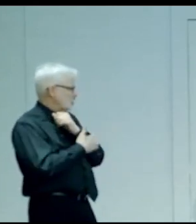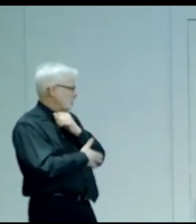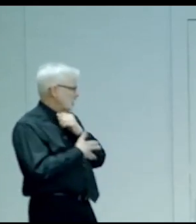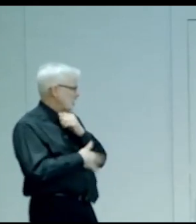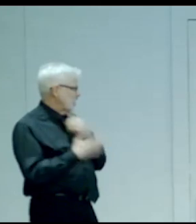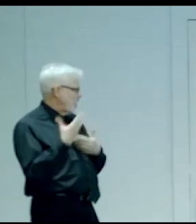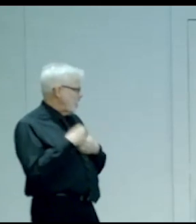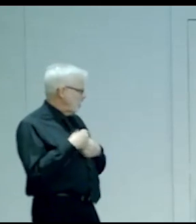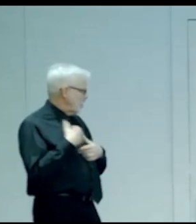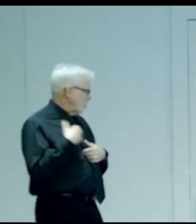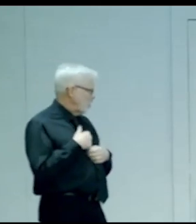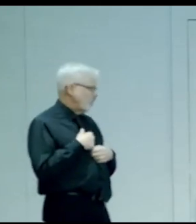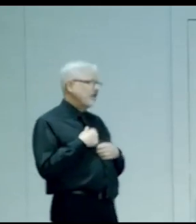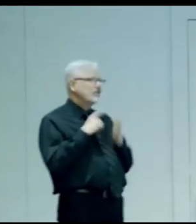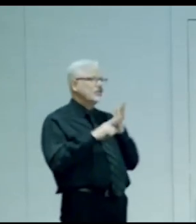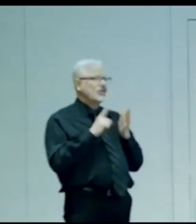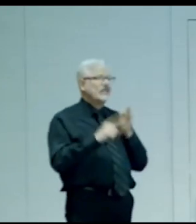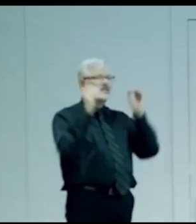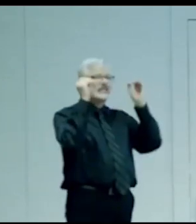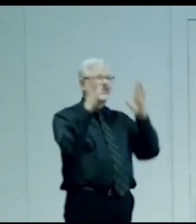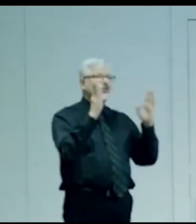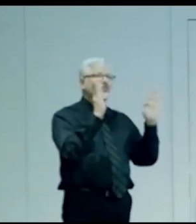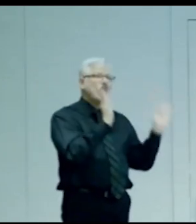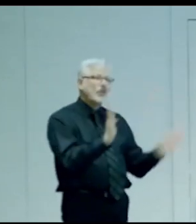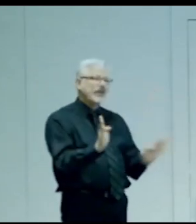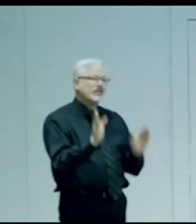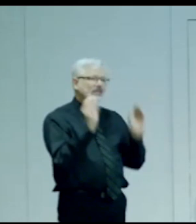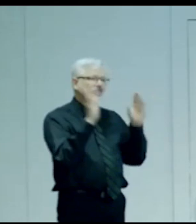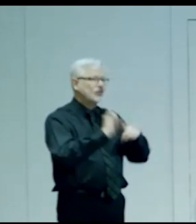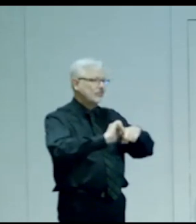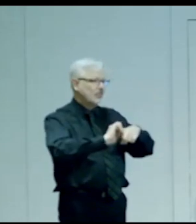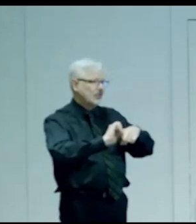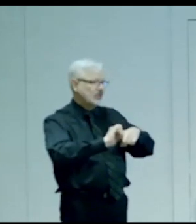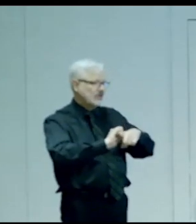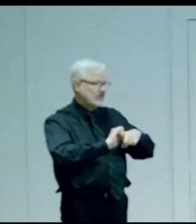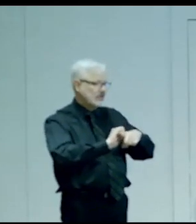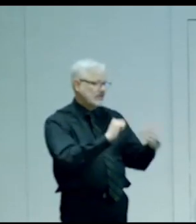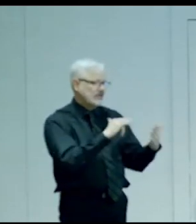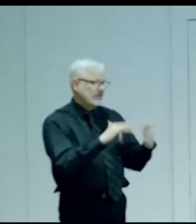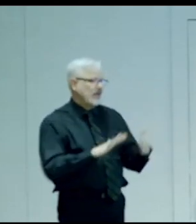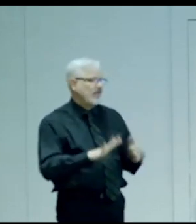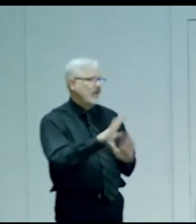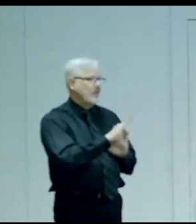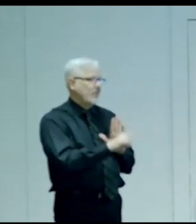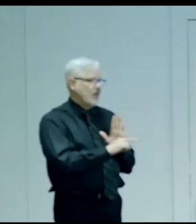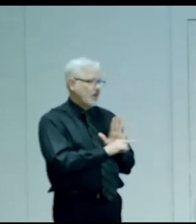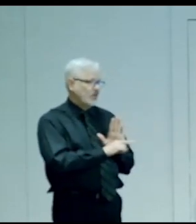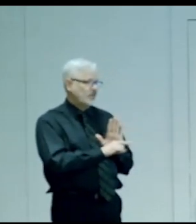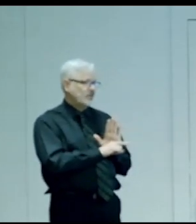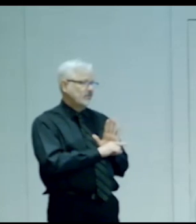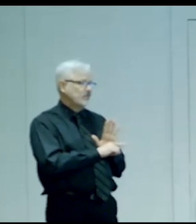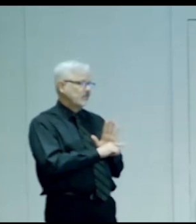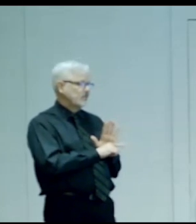in which we looked at the preparation of teachers and studied what kind of backgrounds they had, both